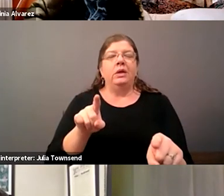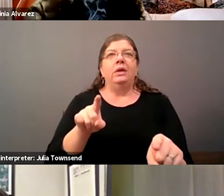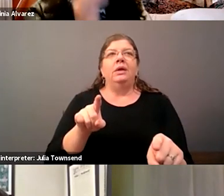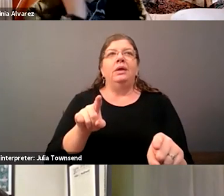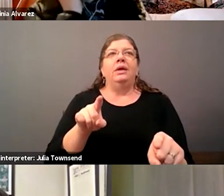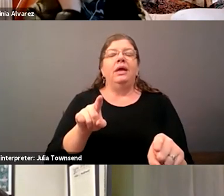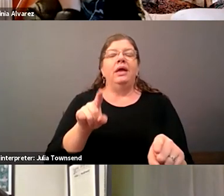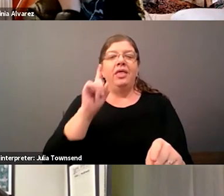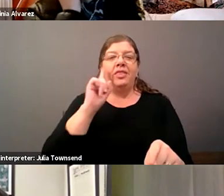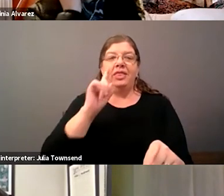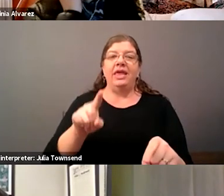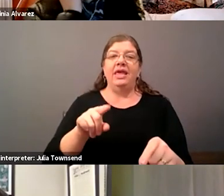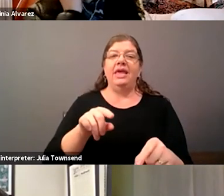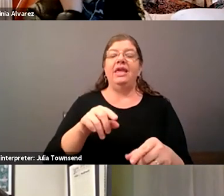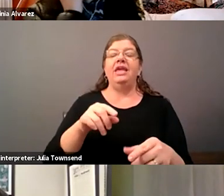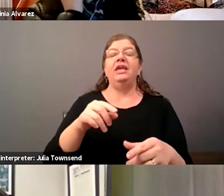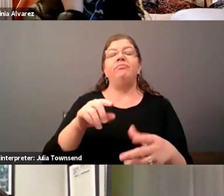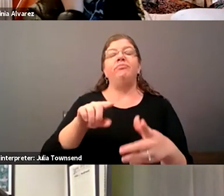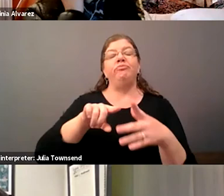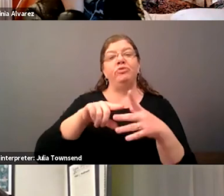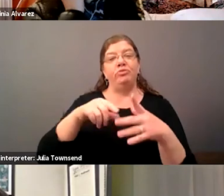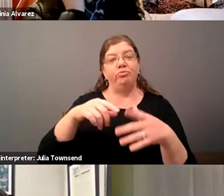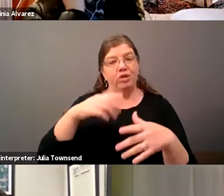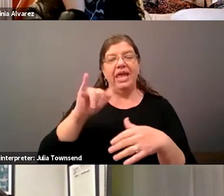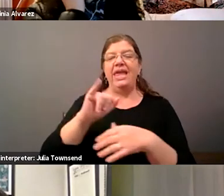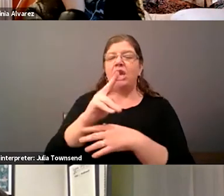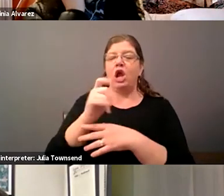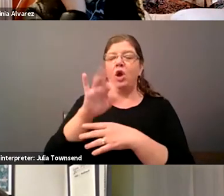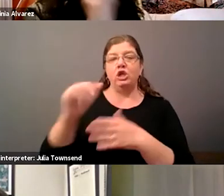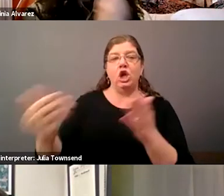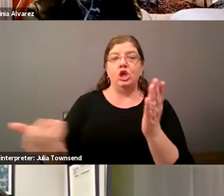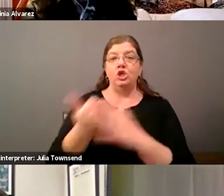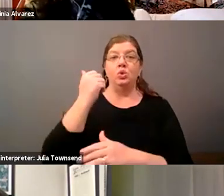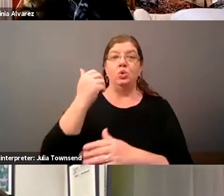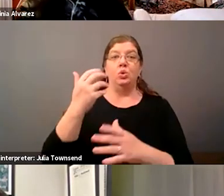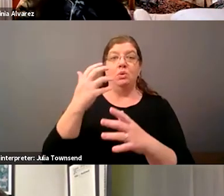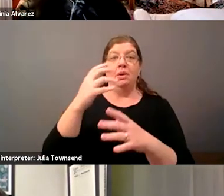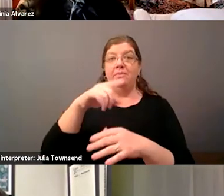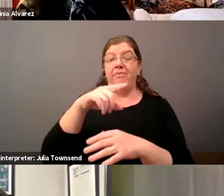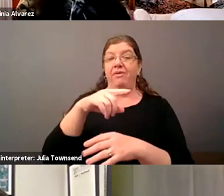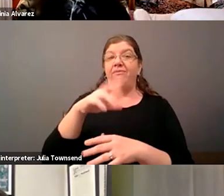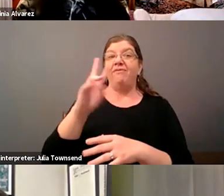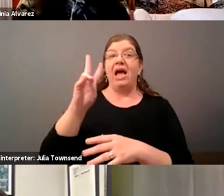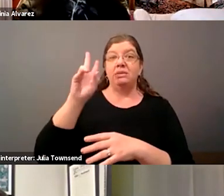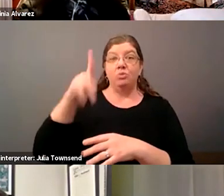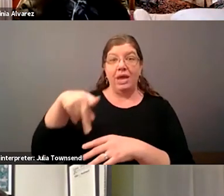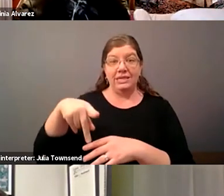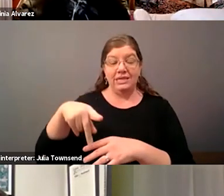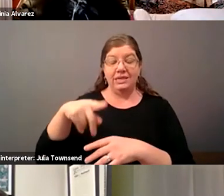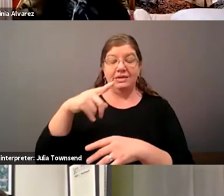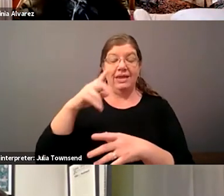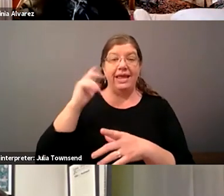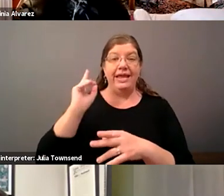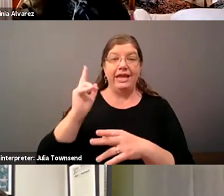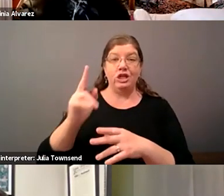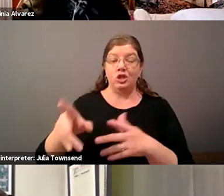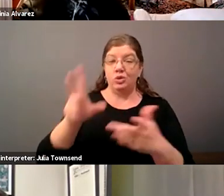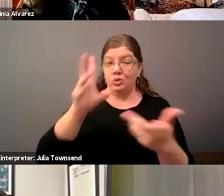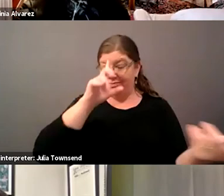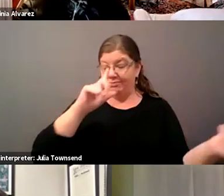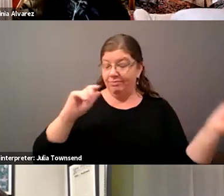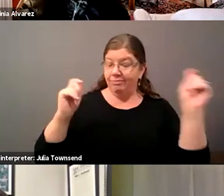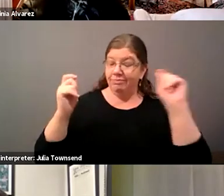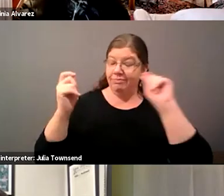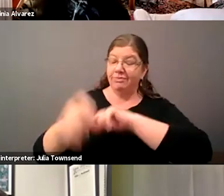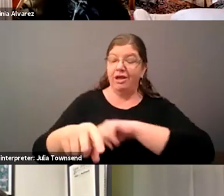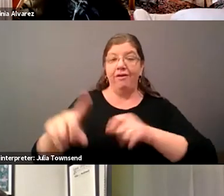inauguration of our new vice president uh talk about history shattering all of the million adjectives we can